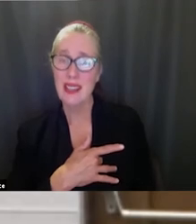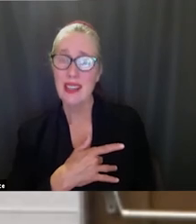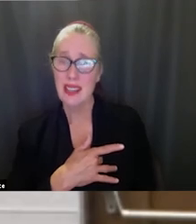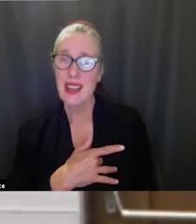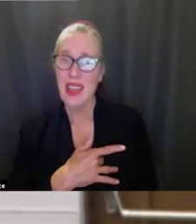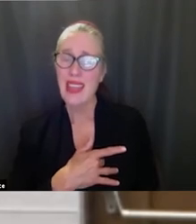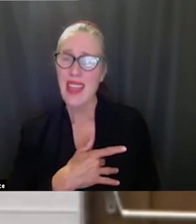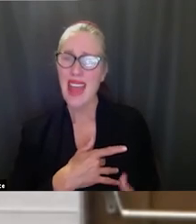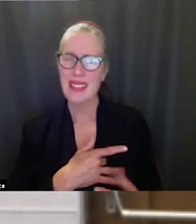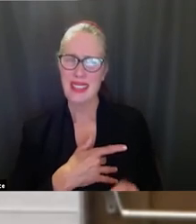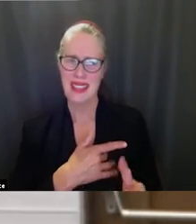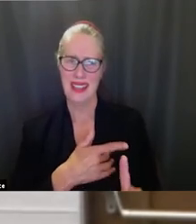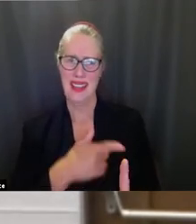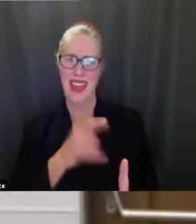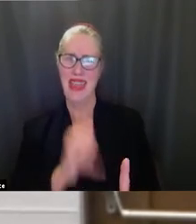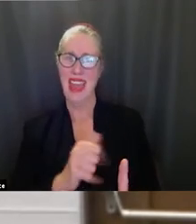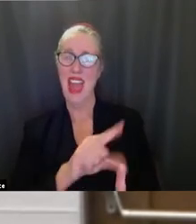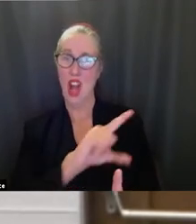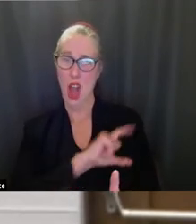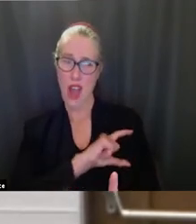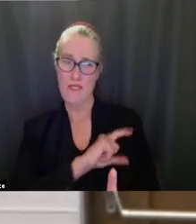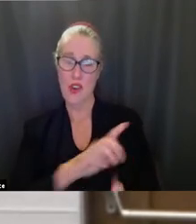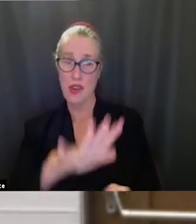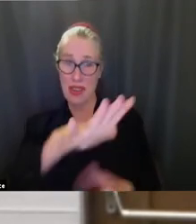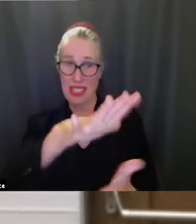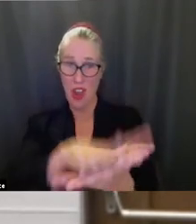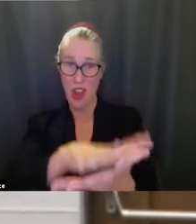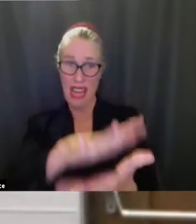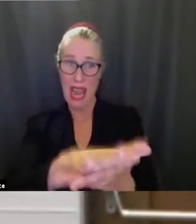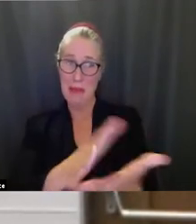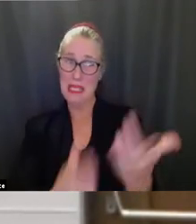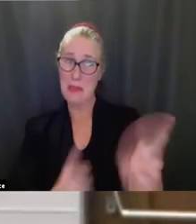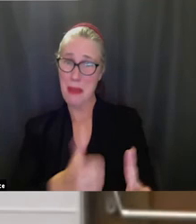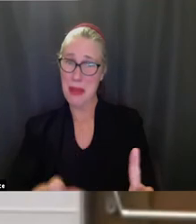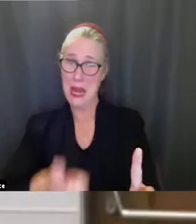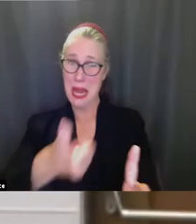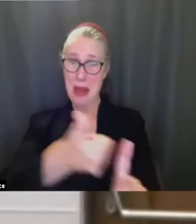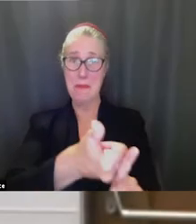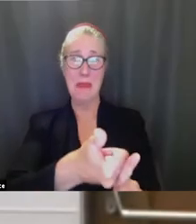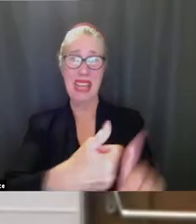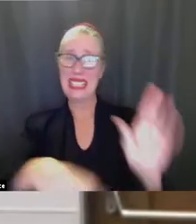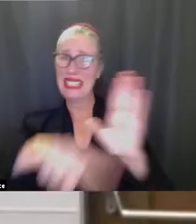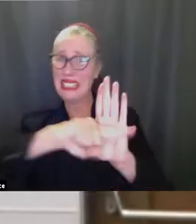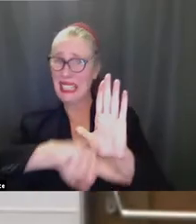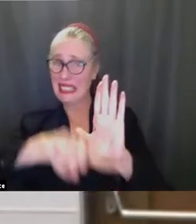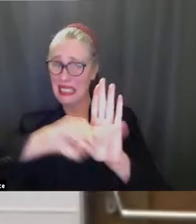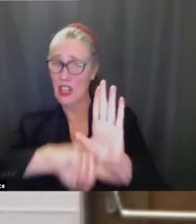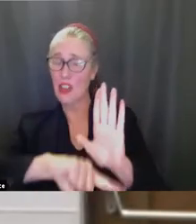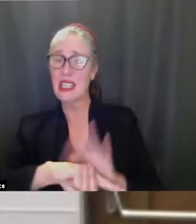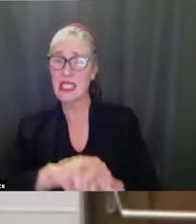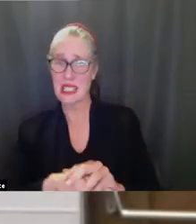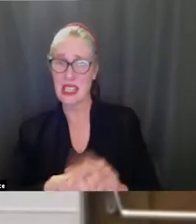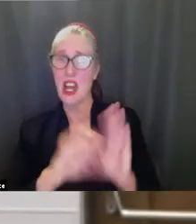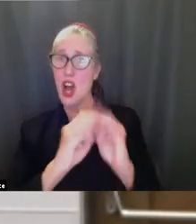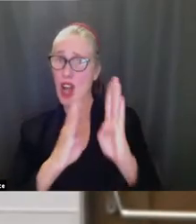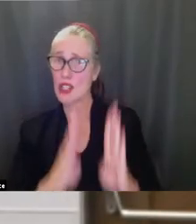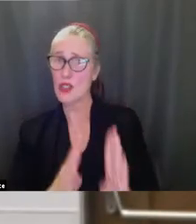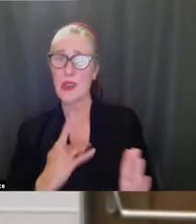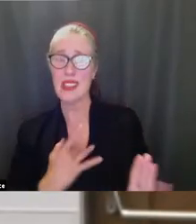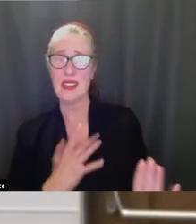of law enforcement on campus has a deleterious effect on students